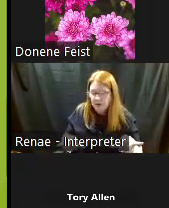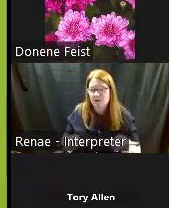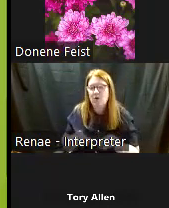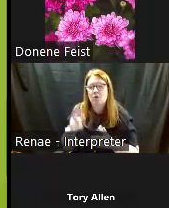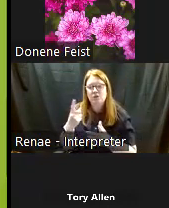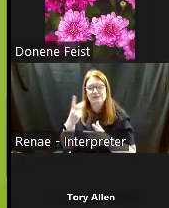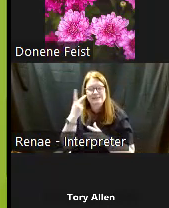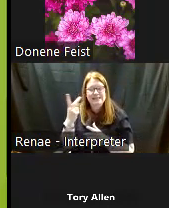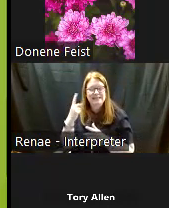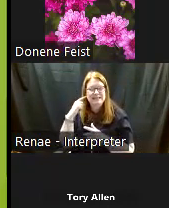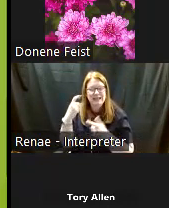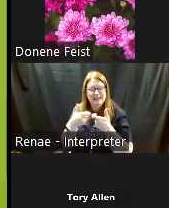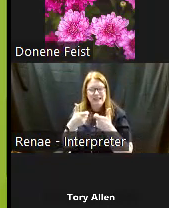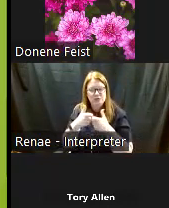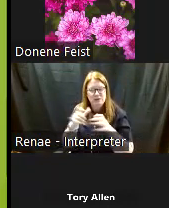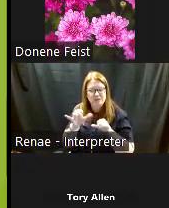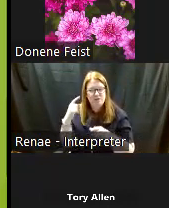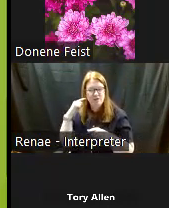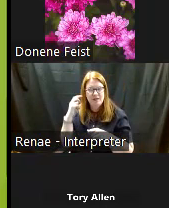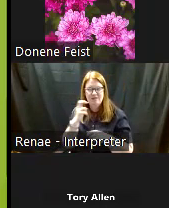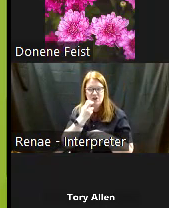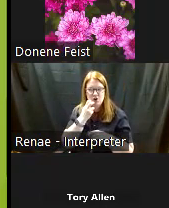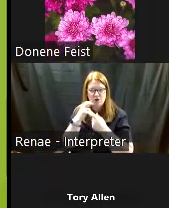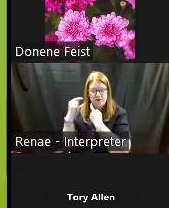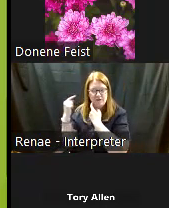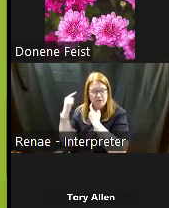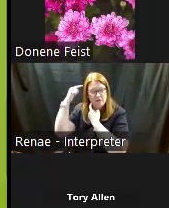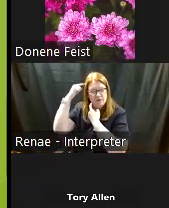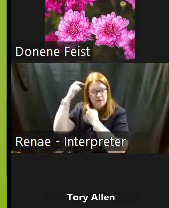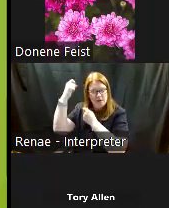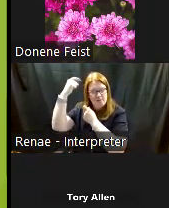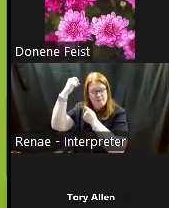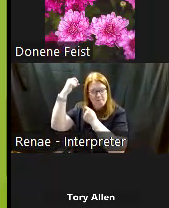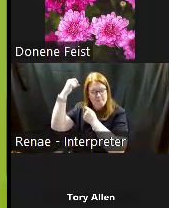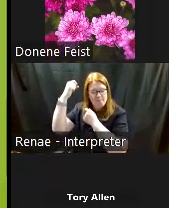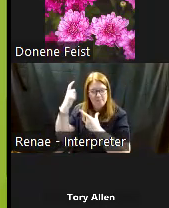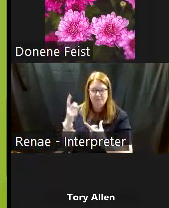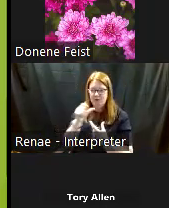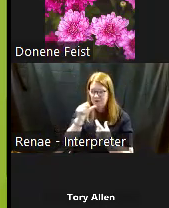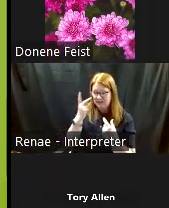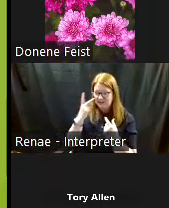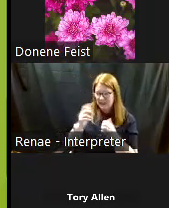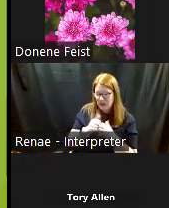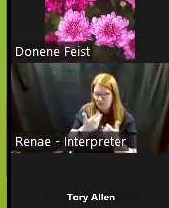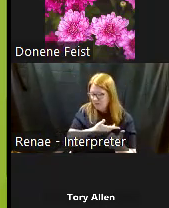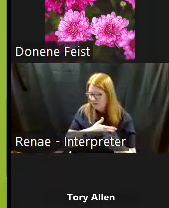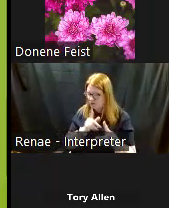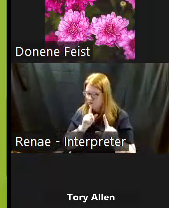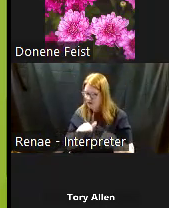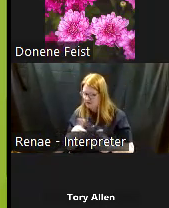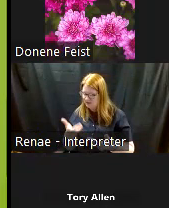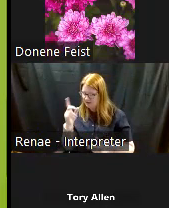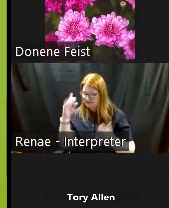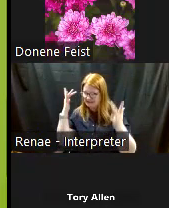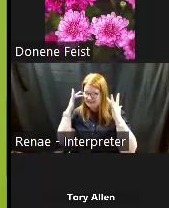nerve from the ear to the brain. So we're not really up in the brain and we're not monitoring or watching the way the baby is reacting to sounds. So it's